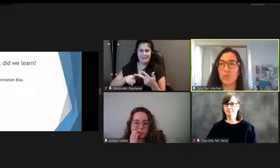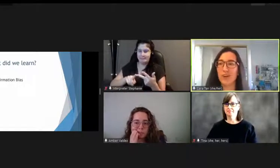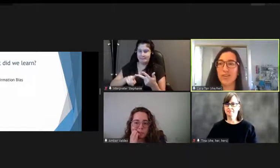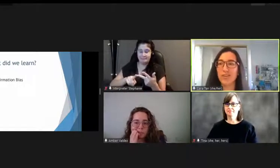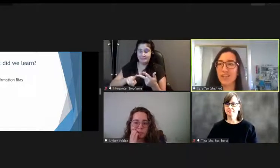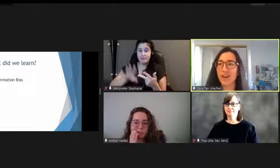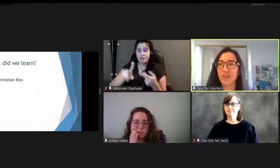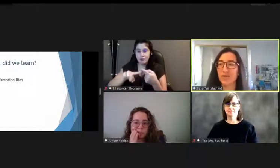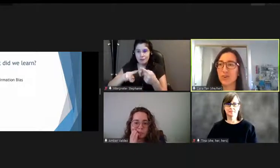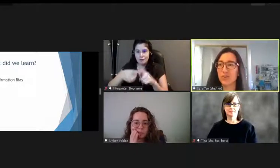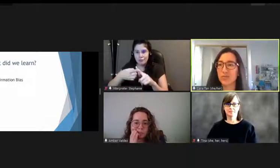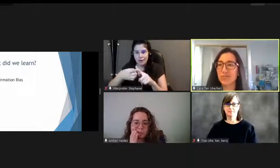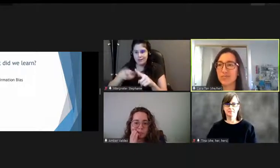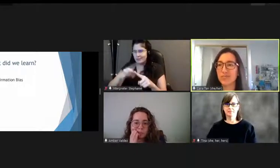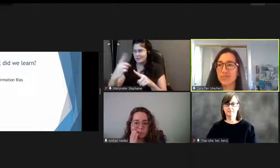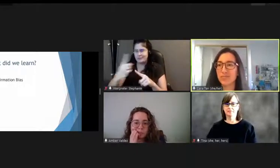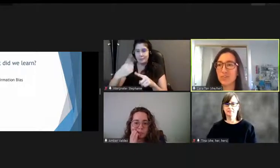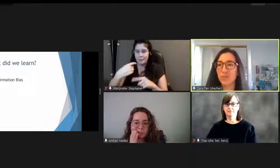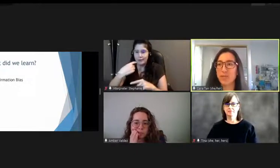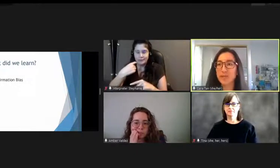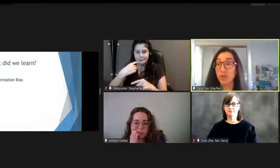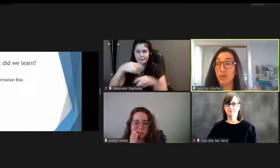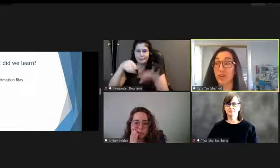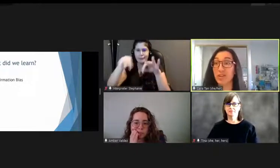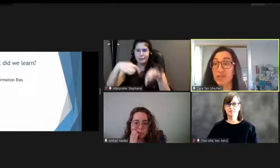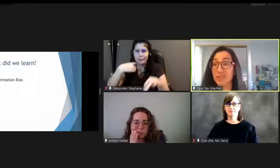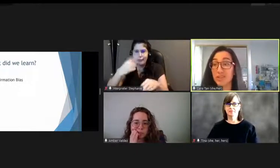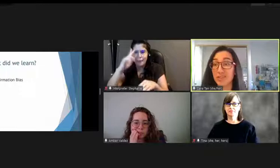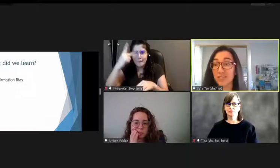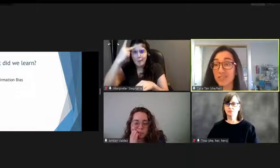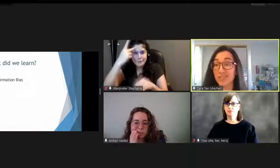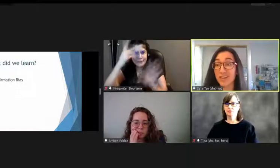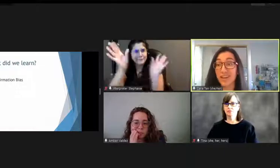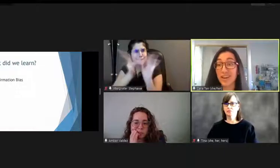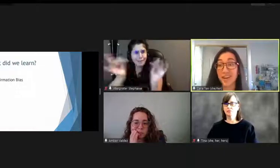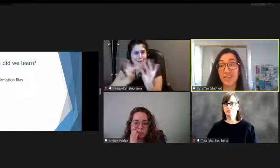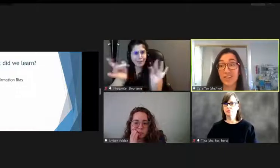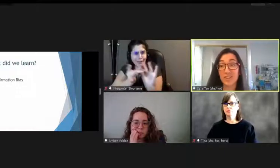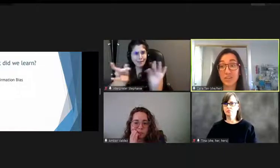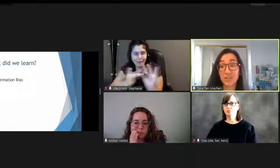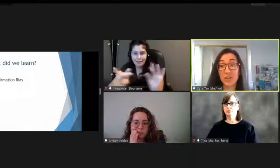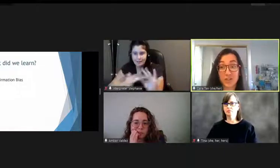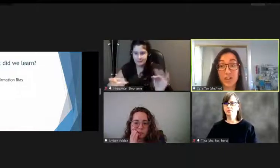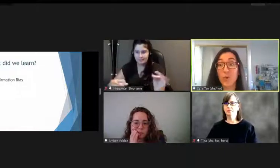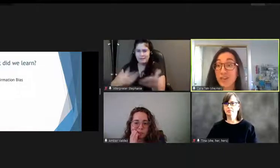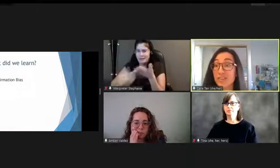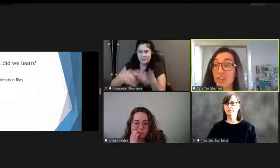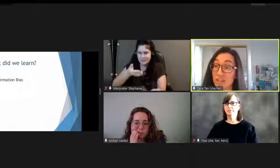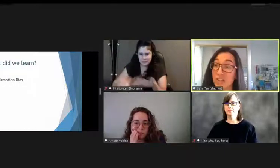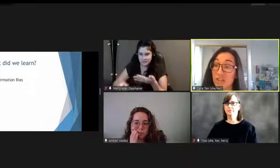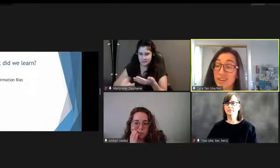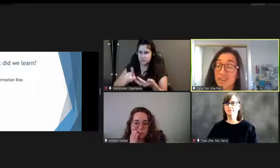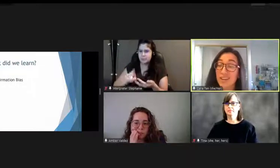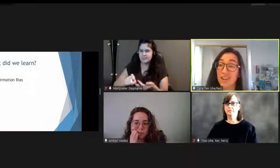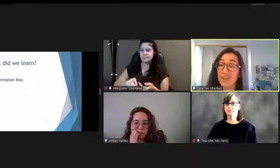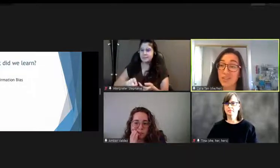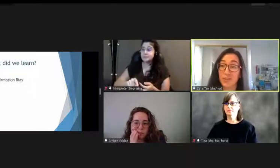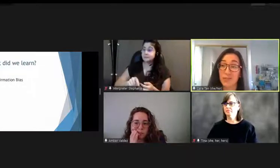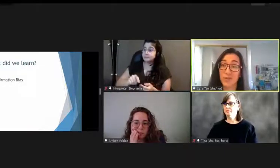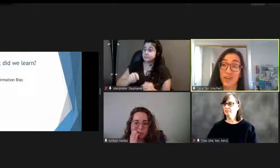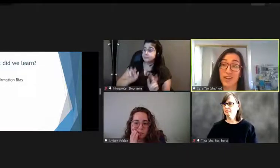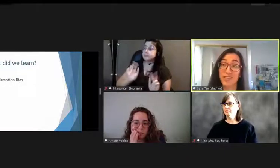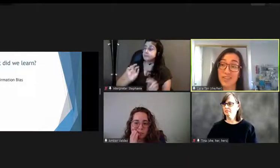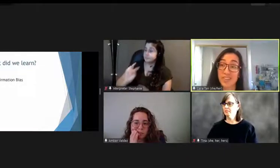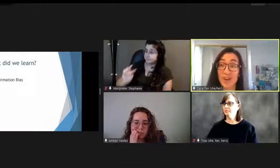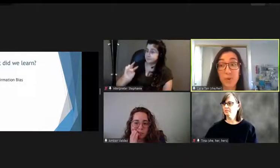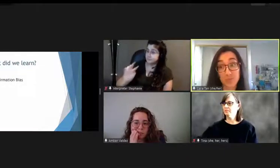you about, I don't know, some political thing even, right? You need to question and look